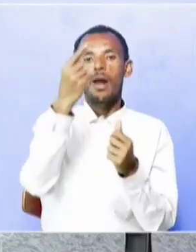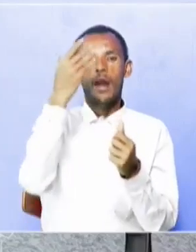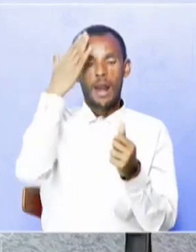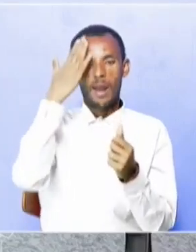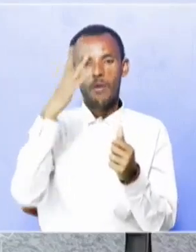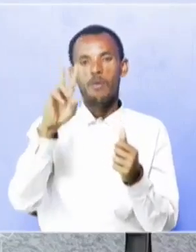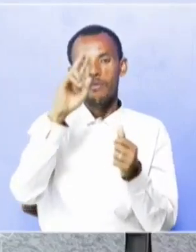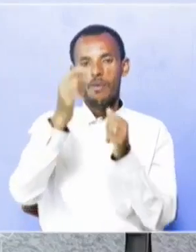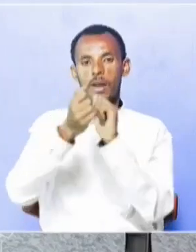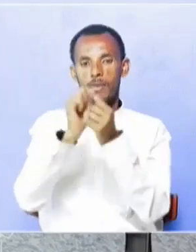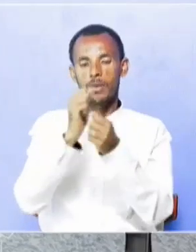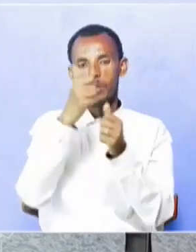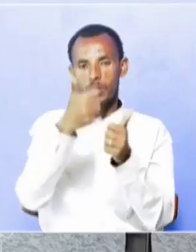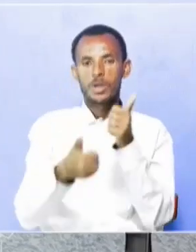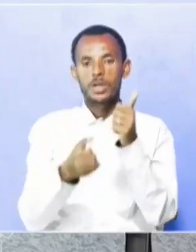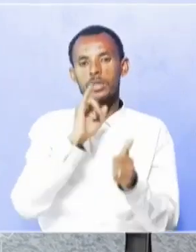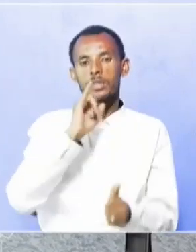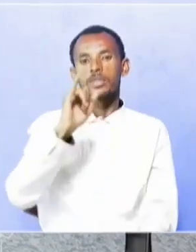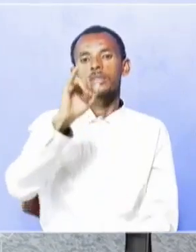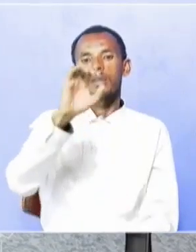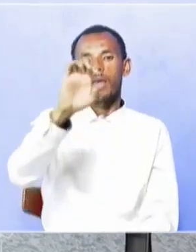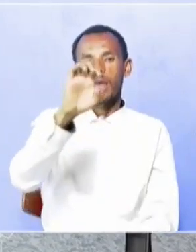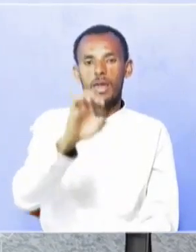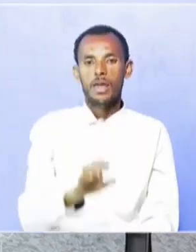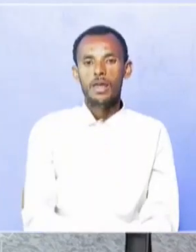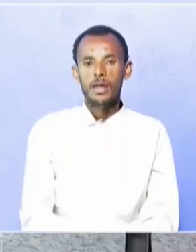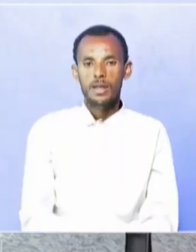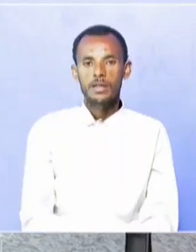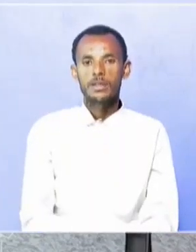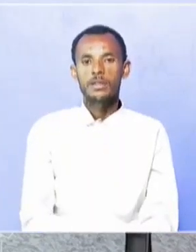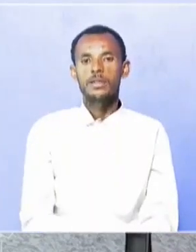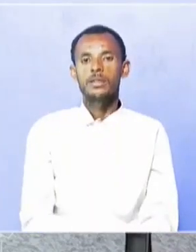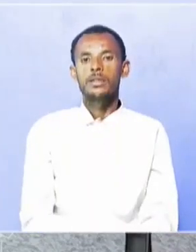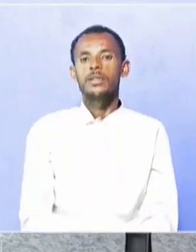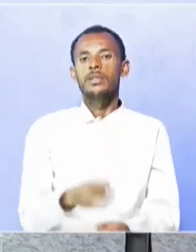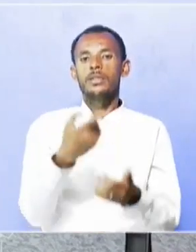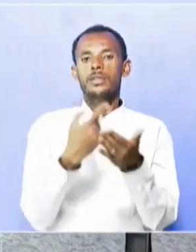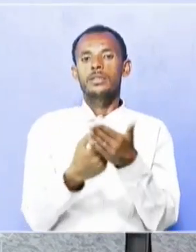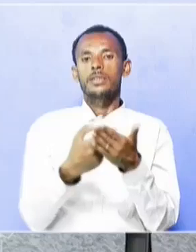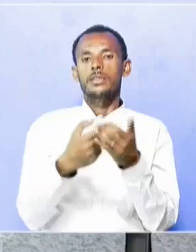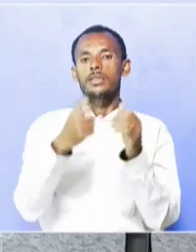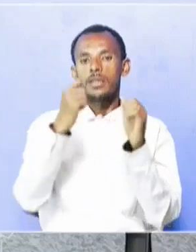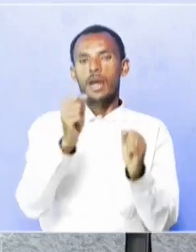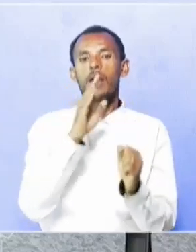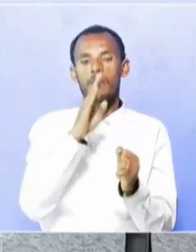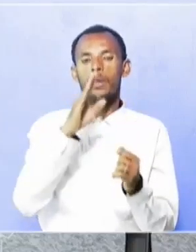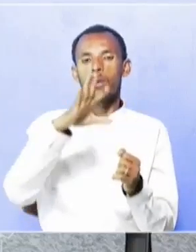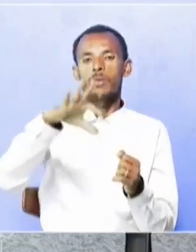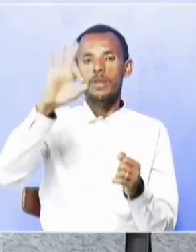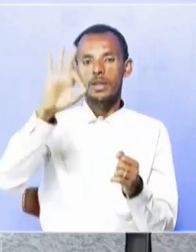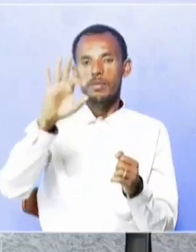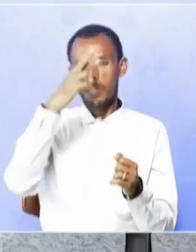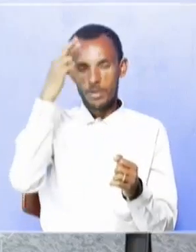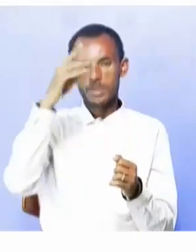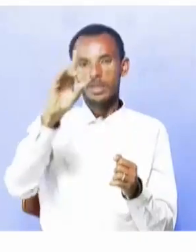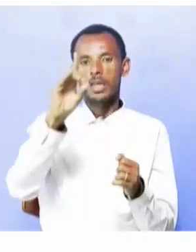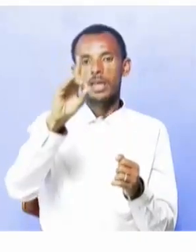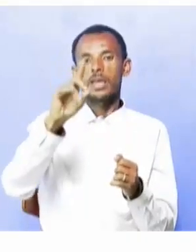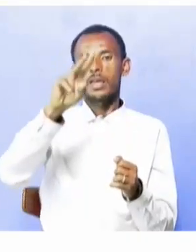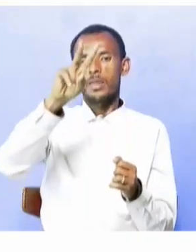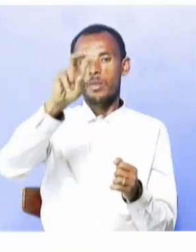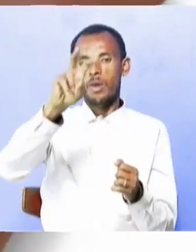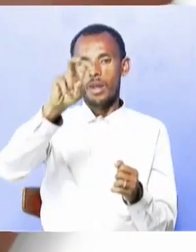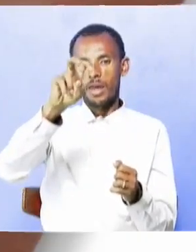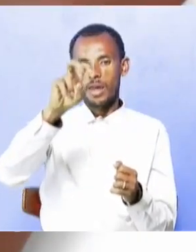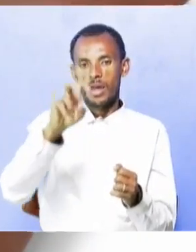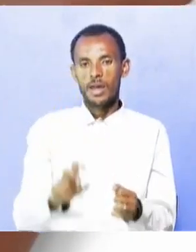unknown variable, which is E, okay? This can be obtained because D is already 20.